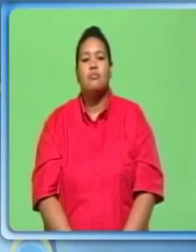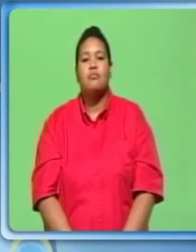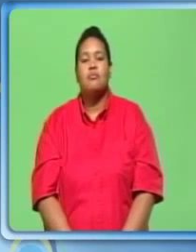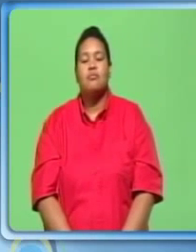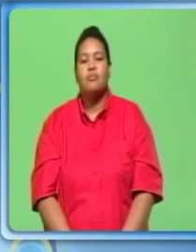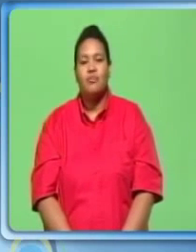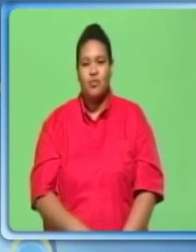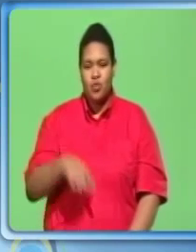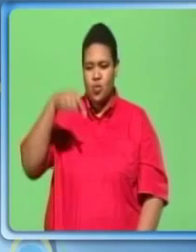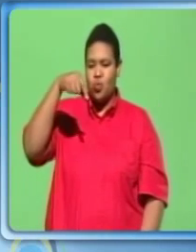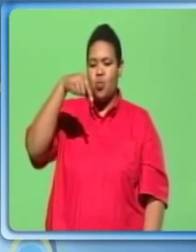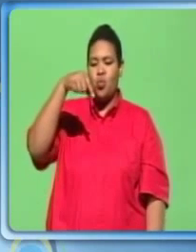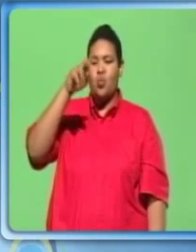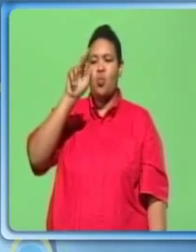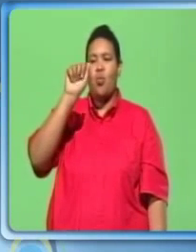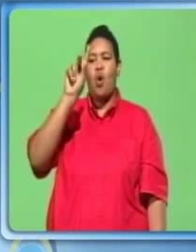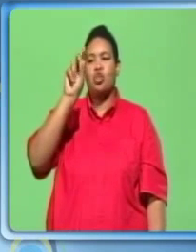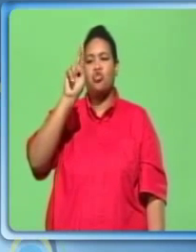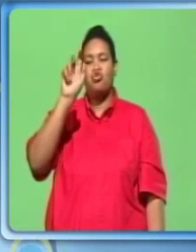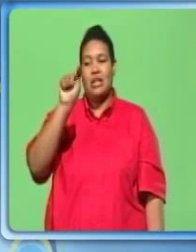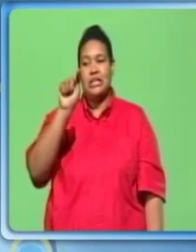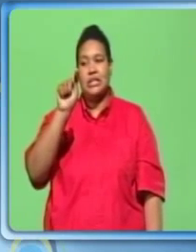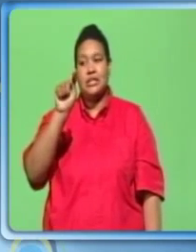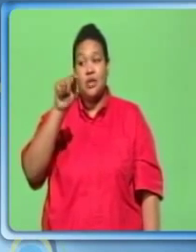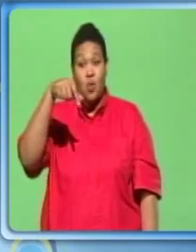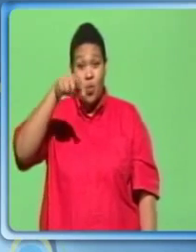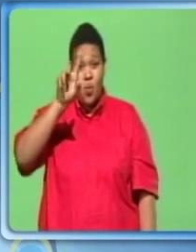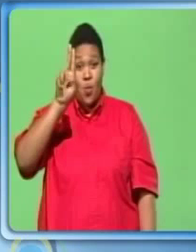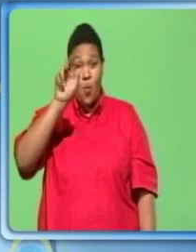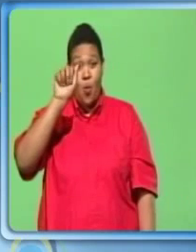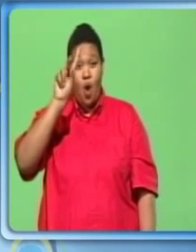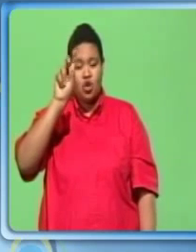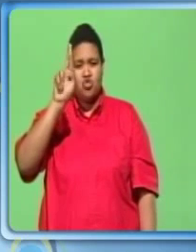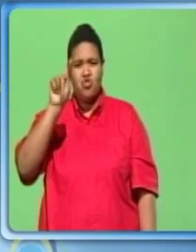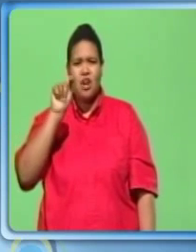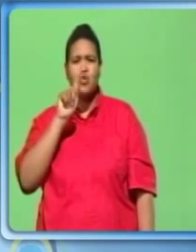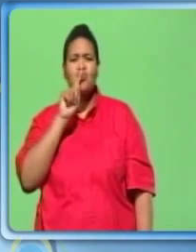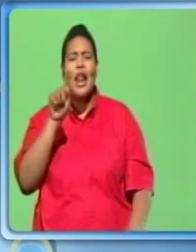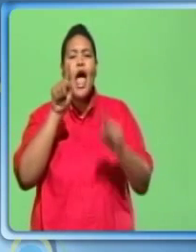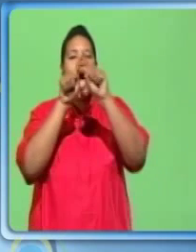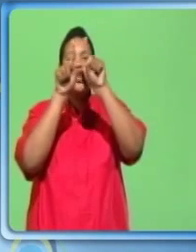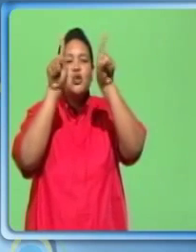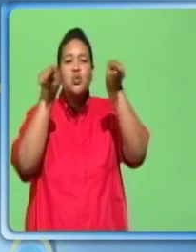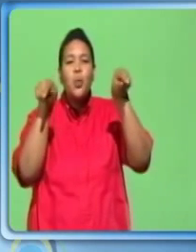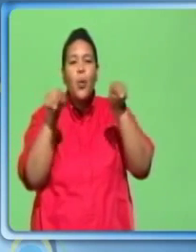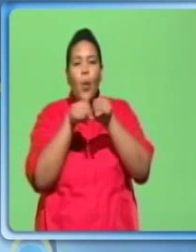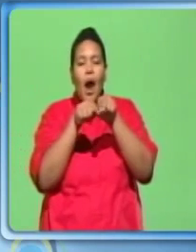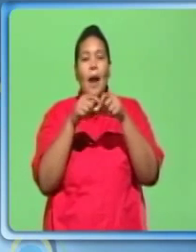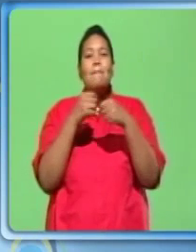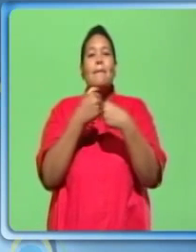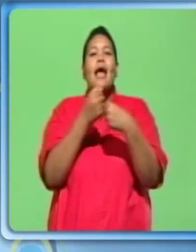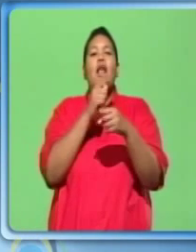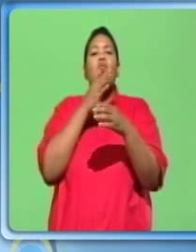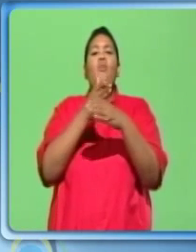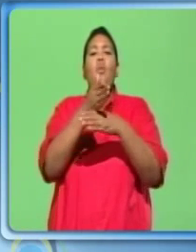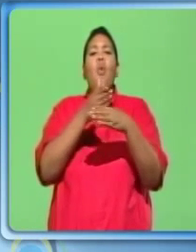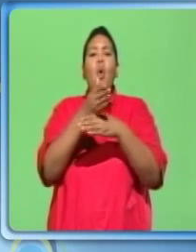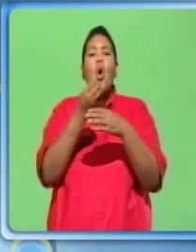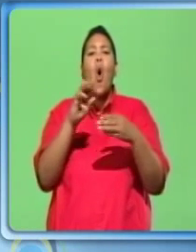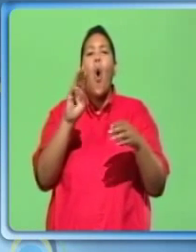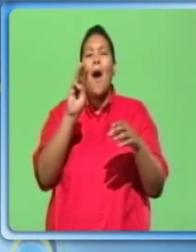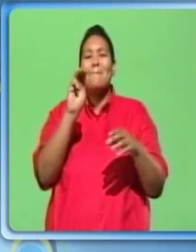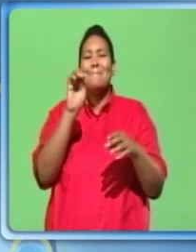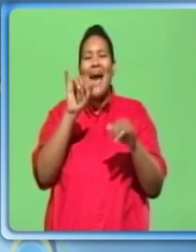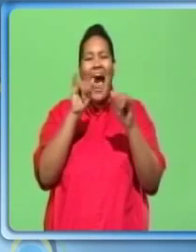The quadrat. The quadrat is a square generally made of a wooden or metal